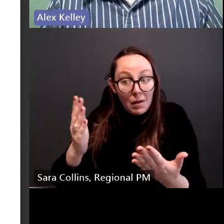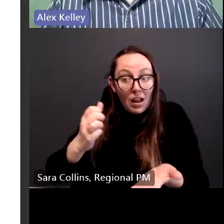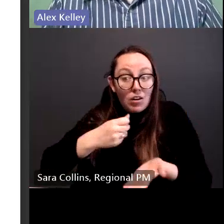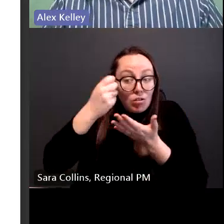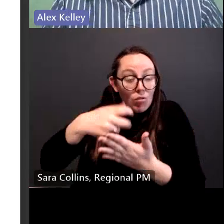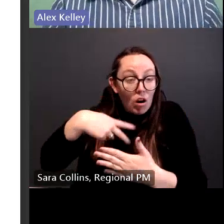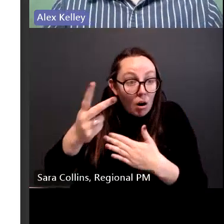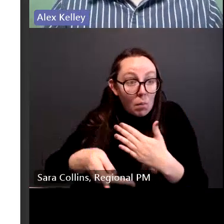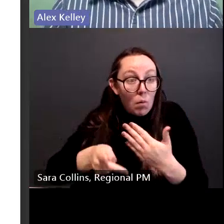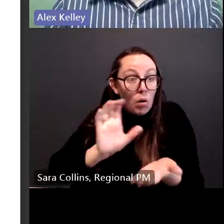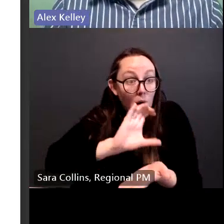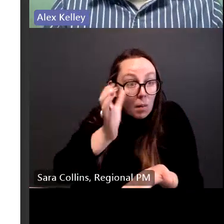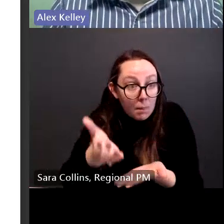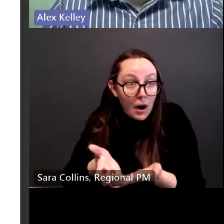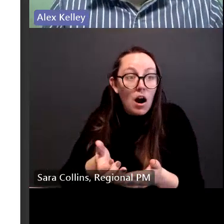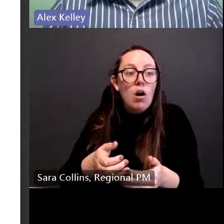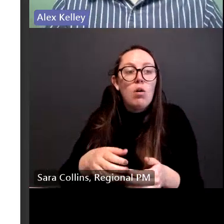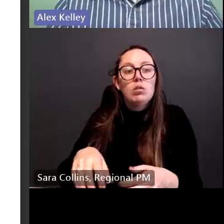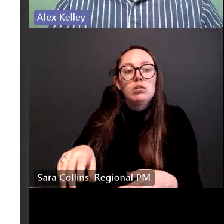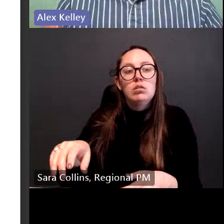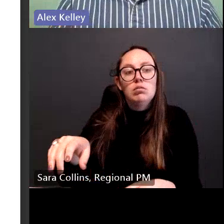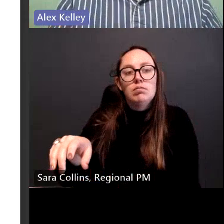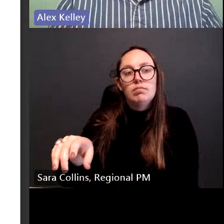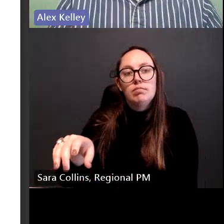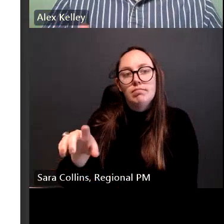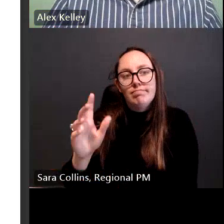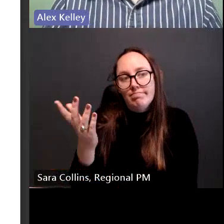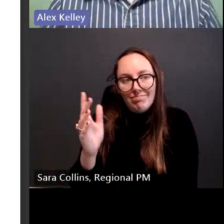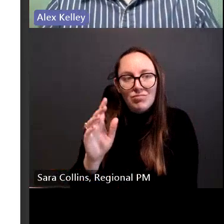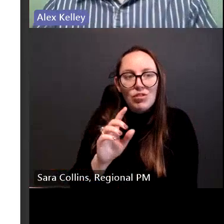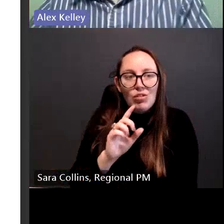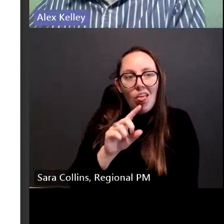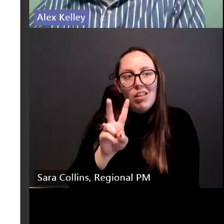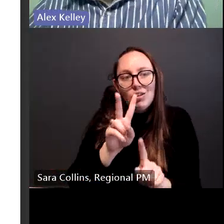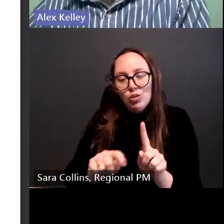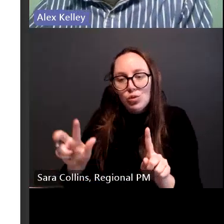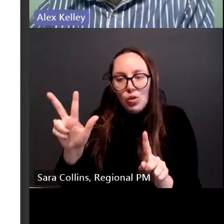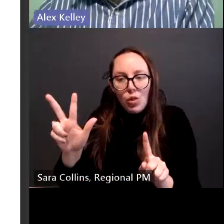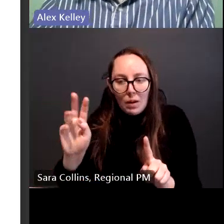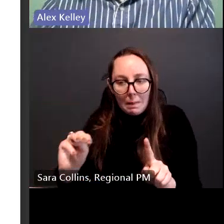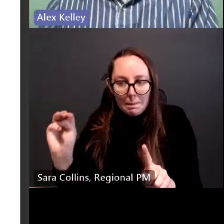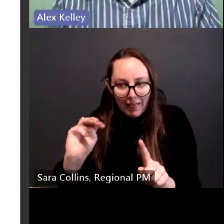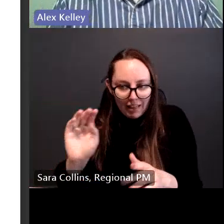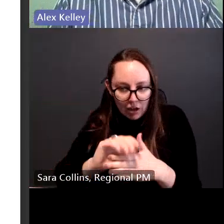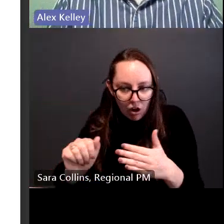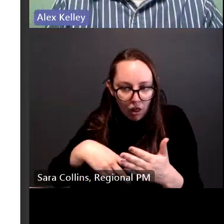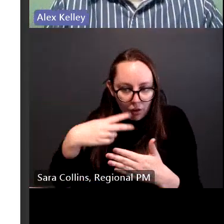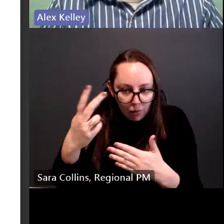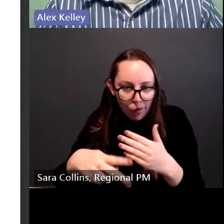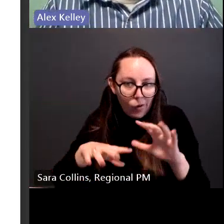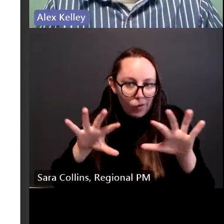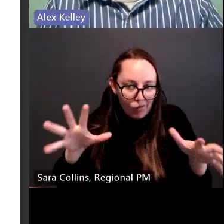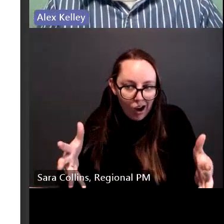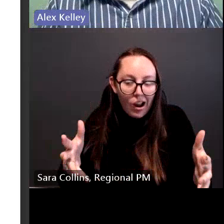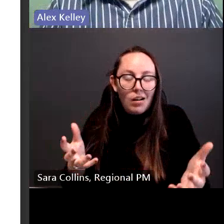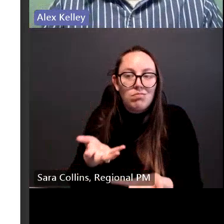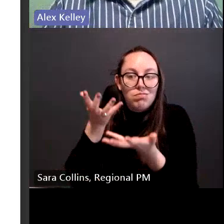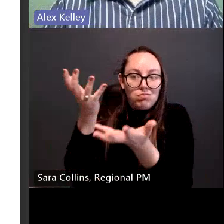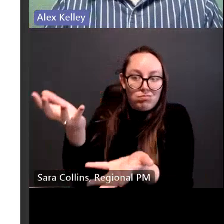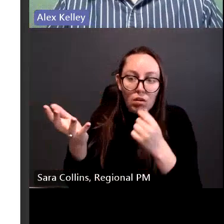The plan has detailed recommendations about what we think that pilot program should look like.